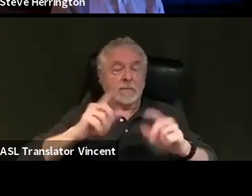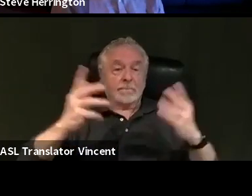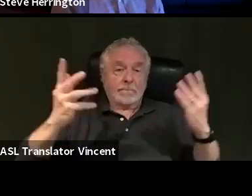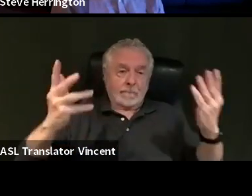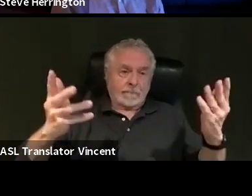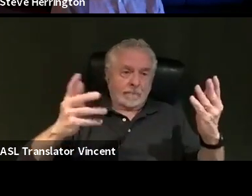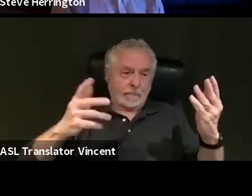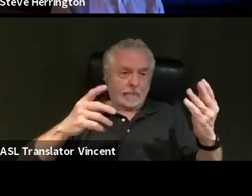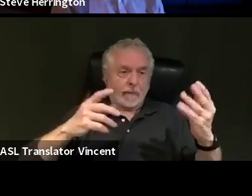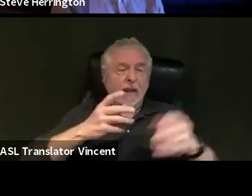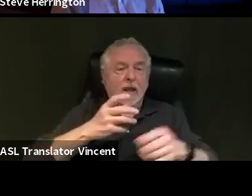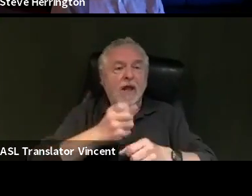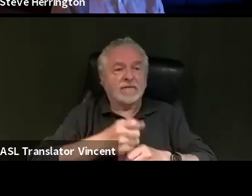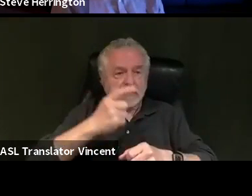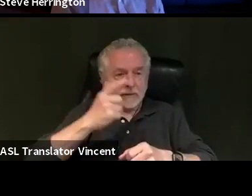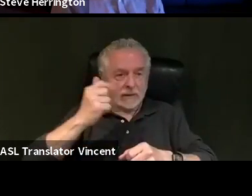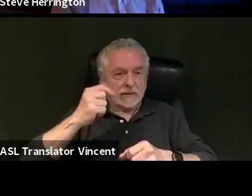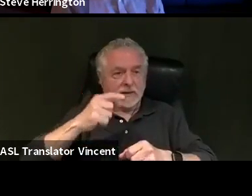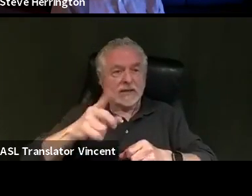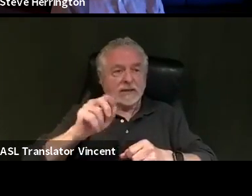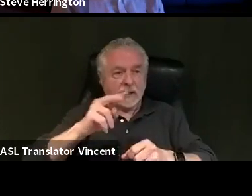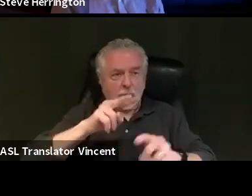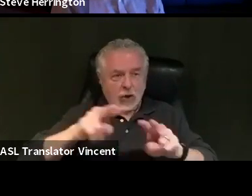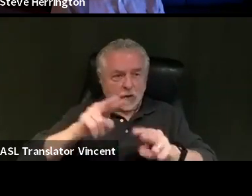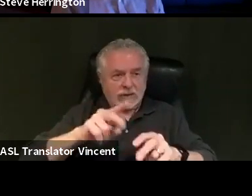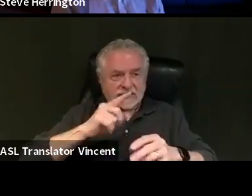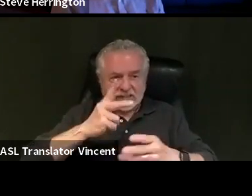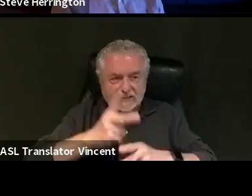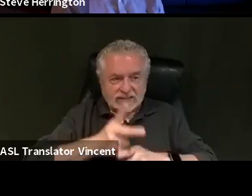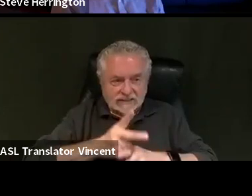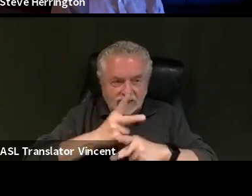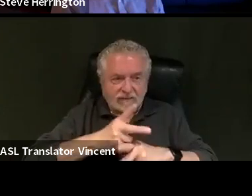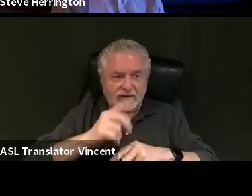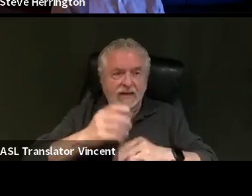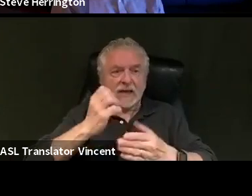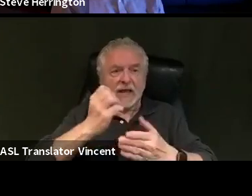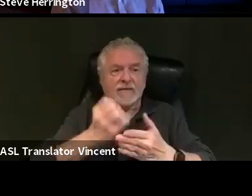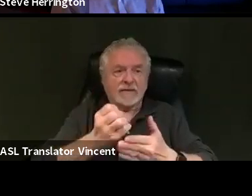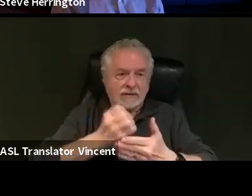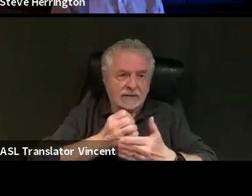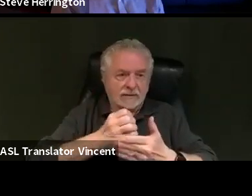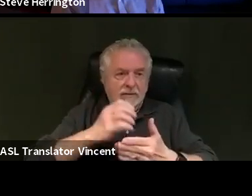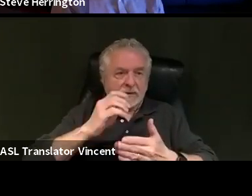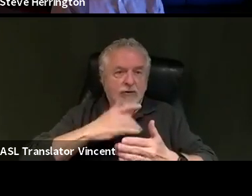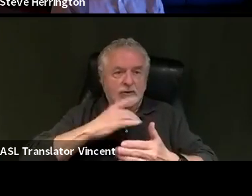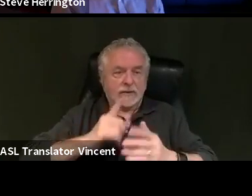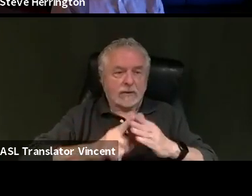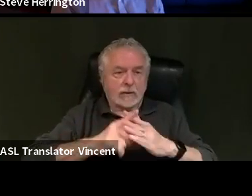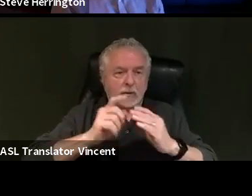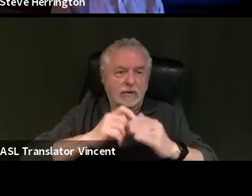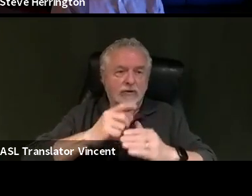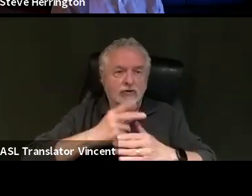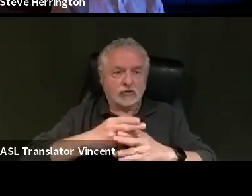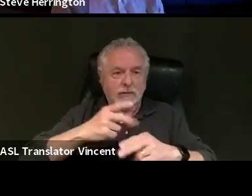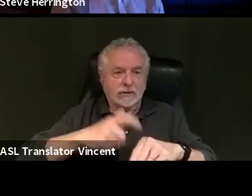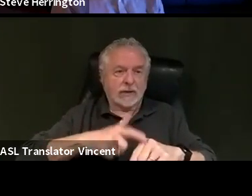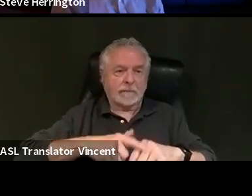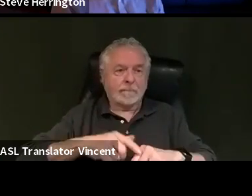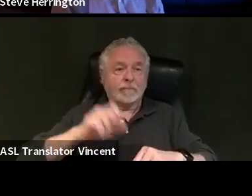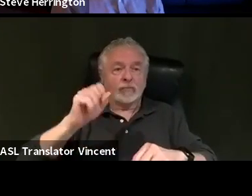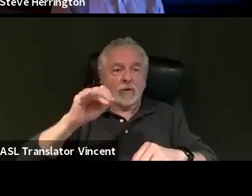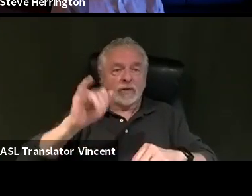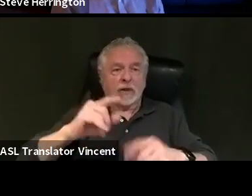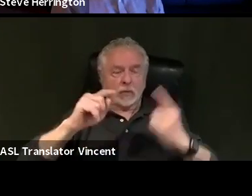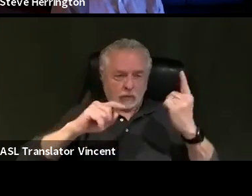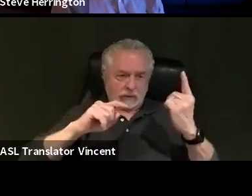However, I had confidence because they did look at it carefully, and that evidence, that concern came out within a very short period of time. So